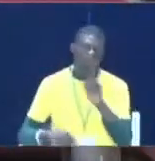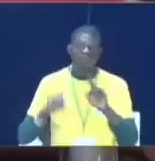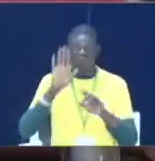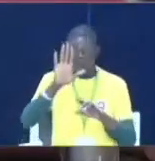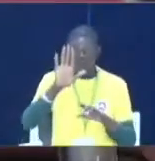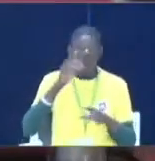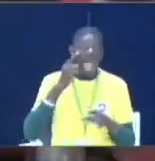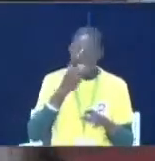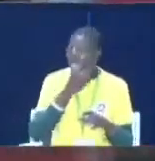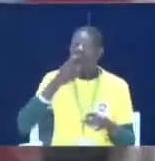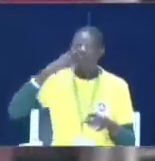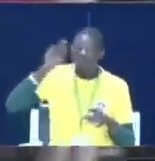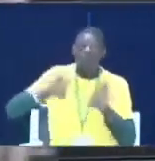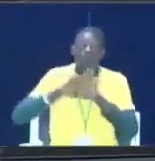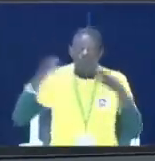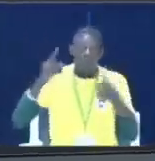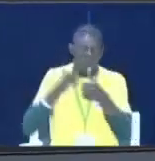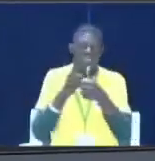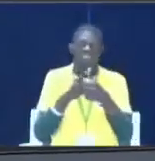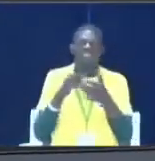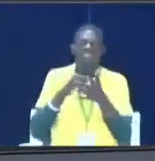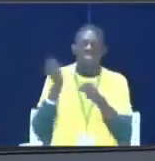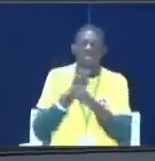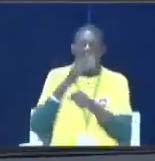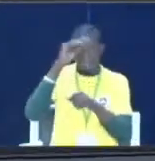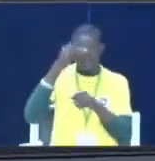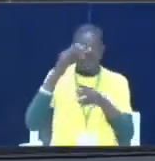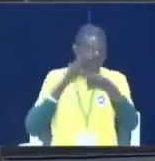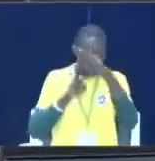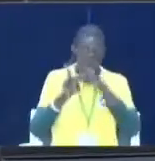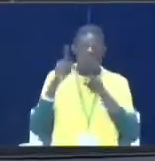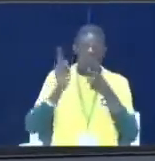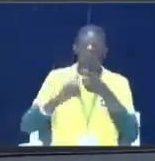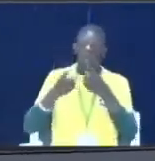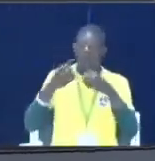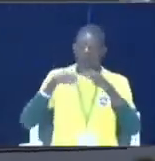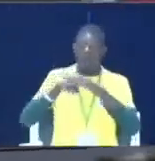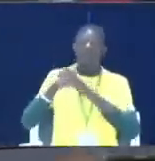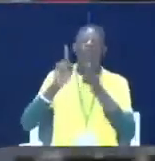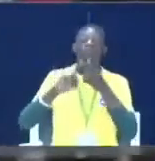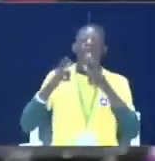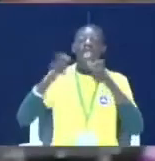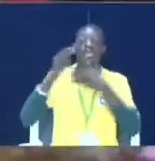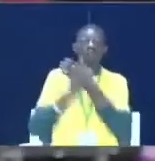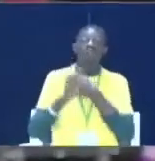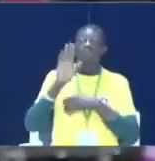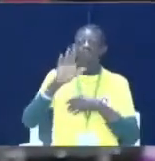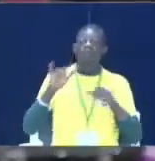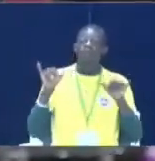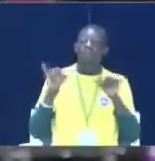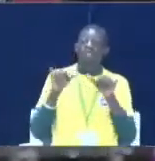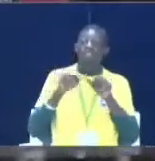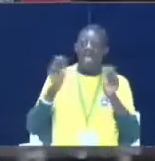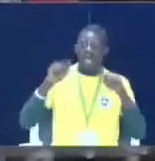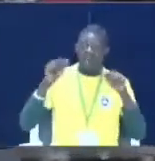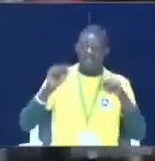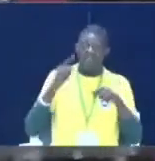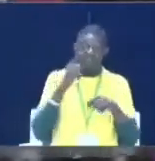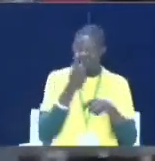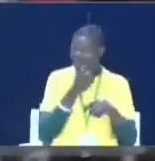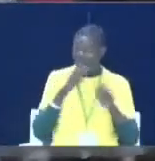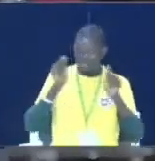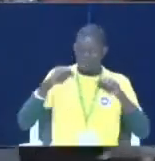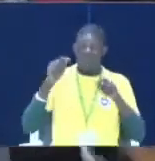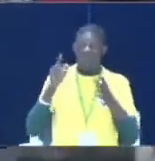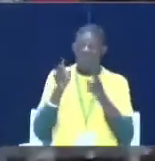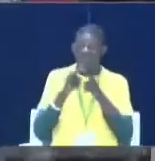It takes a man of vision to come into enlargement. Your sight ability to see is as crucial